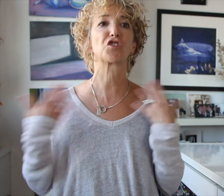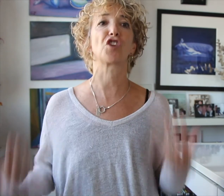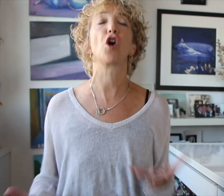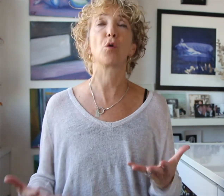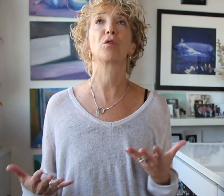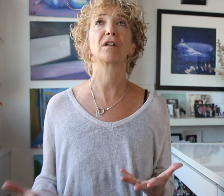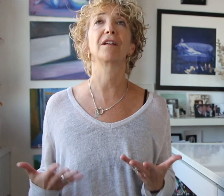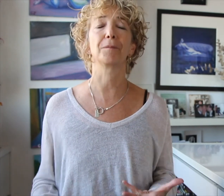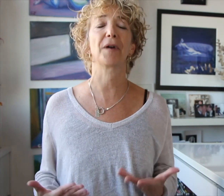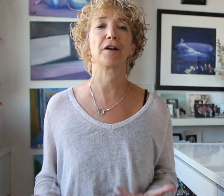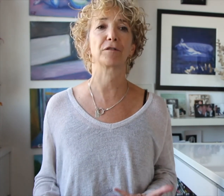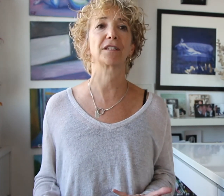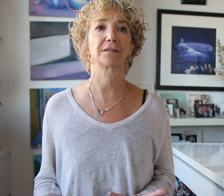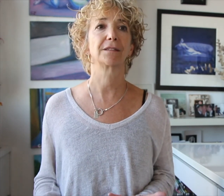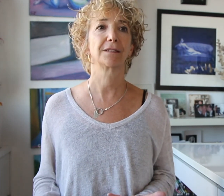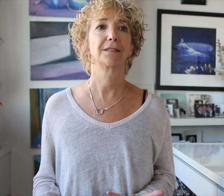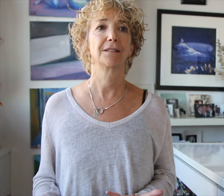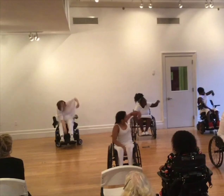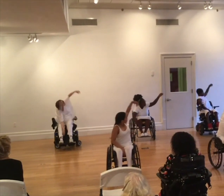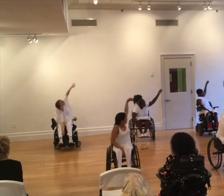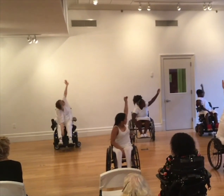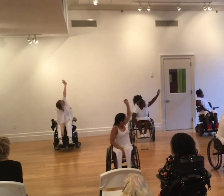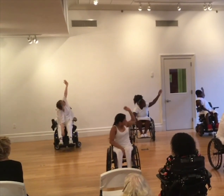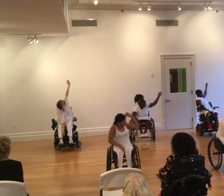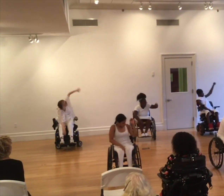is so empowering.